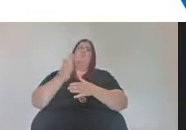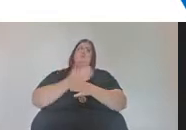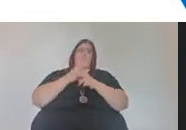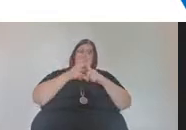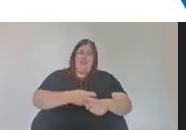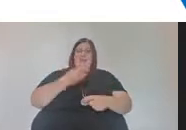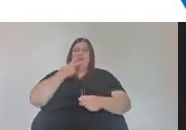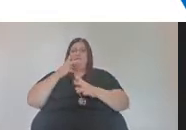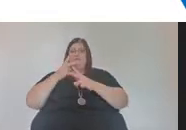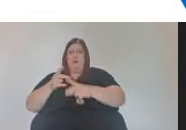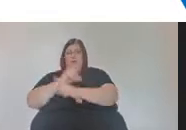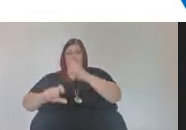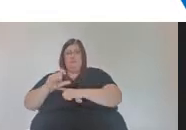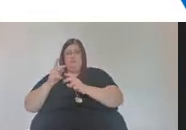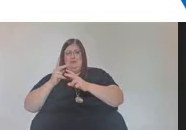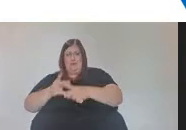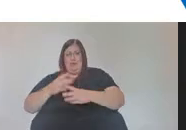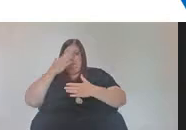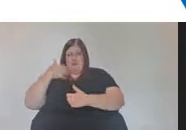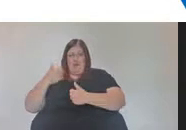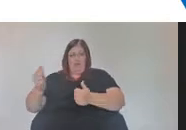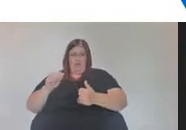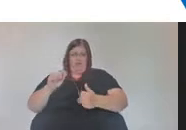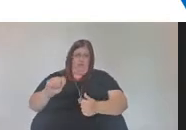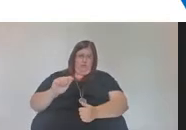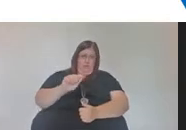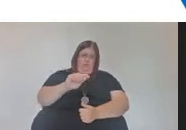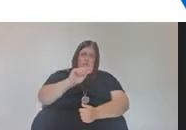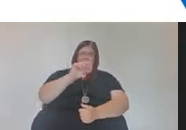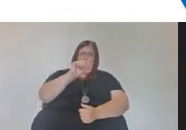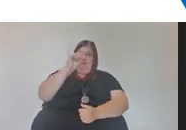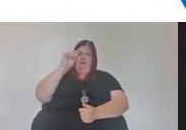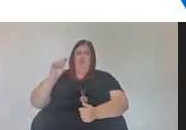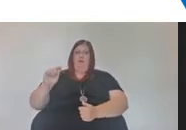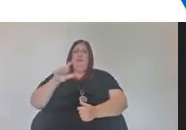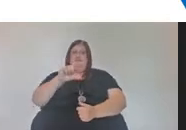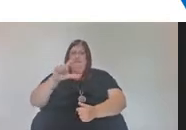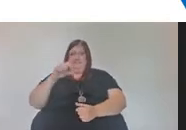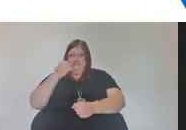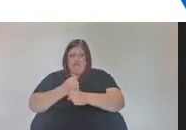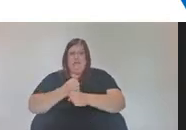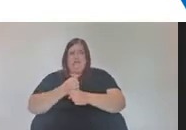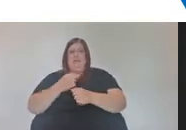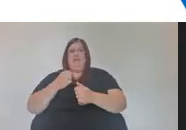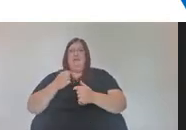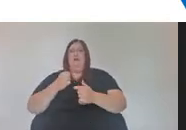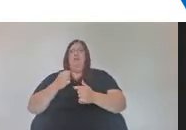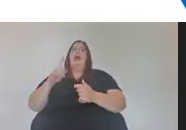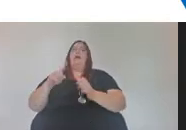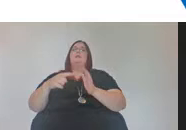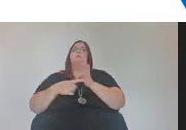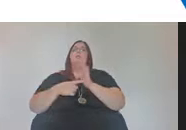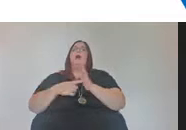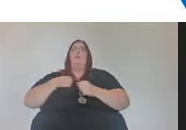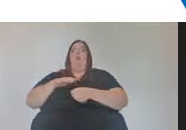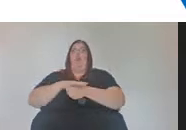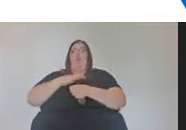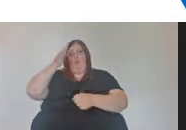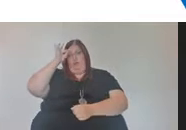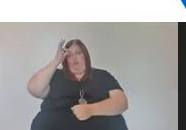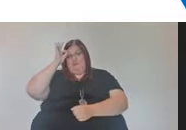community services, mental health, as well as the CCGs and importantly our local